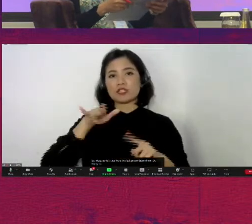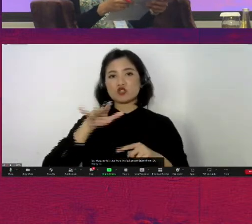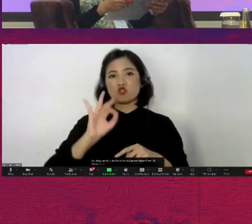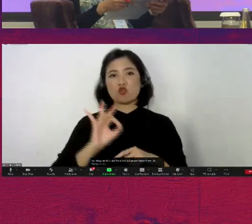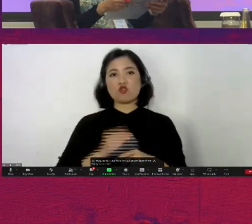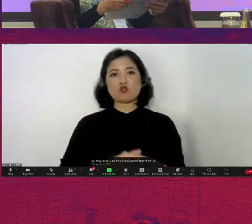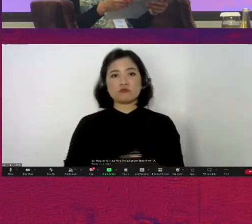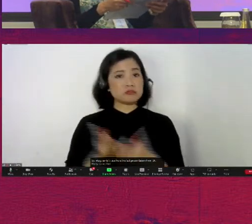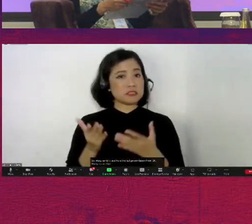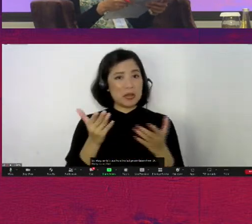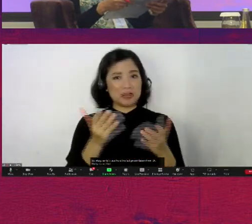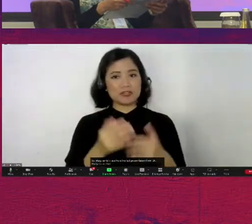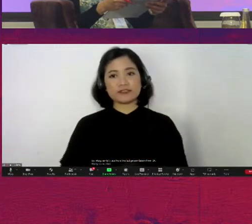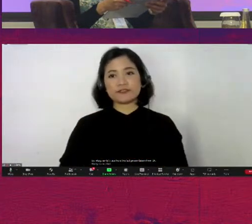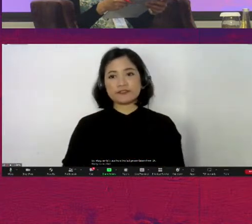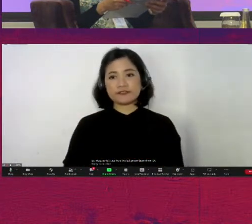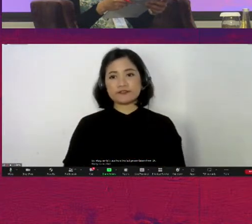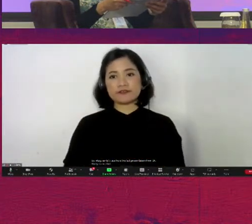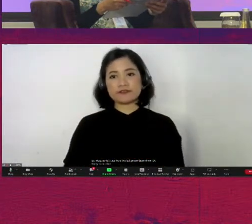yours.